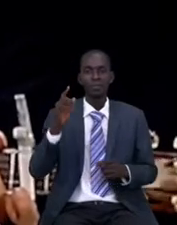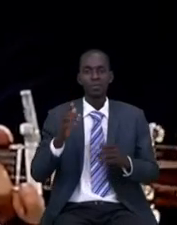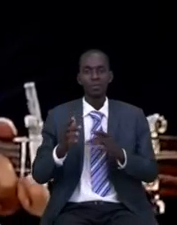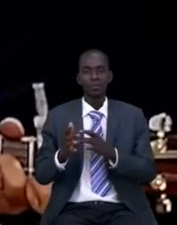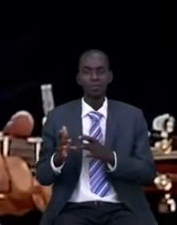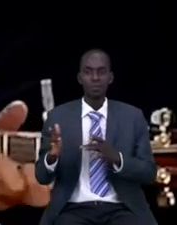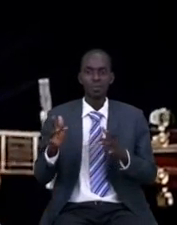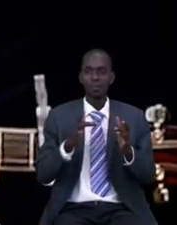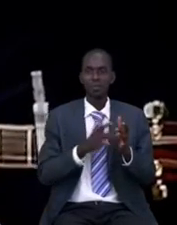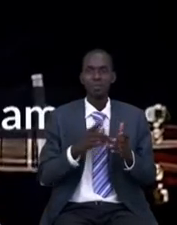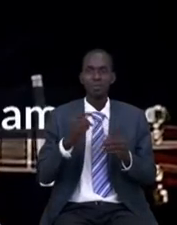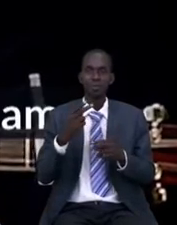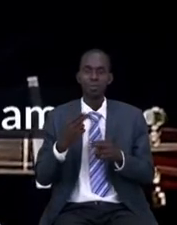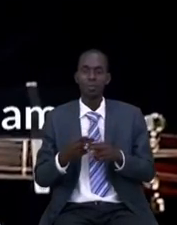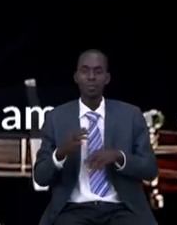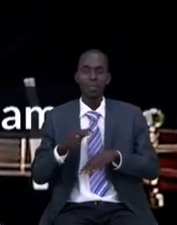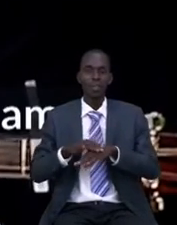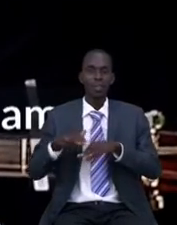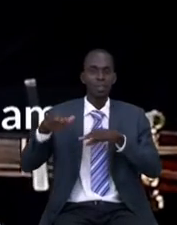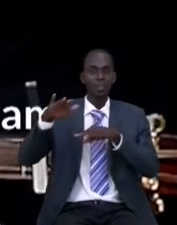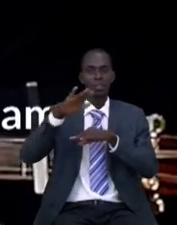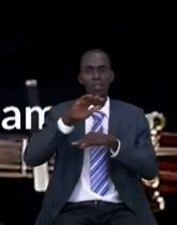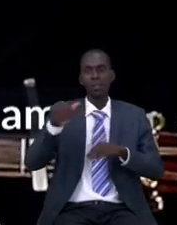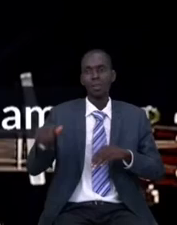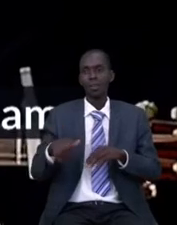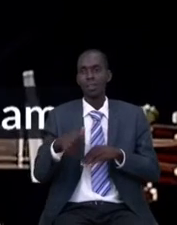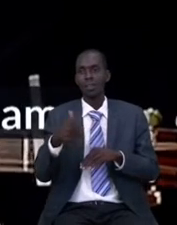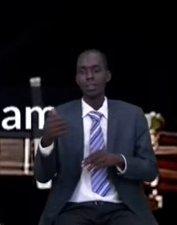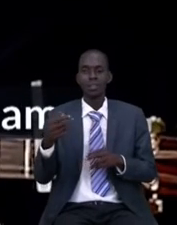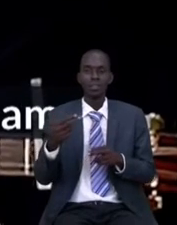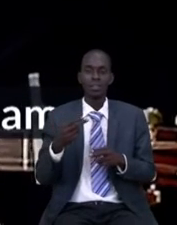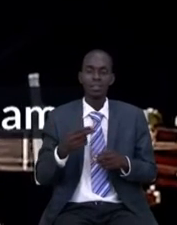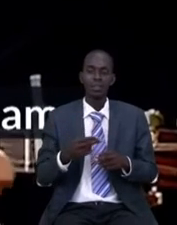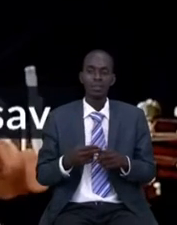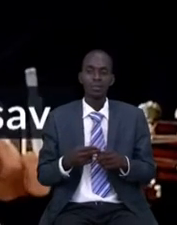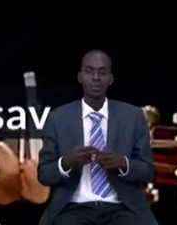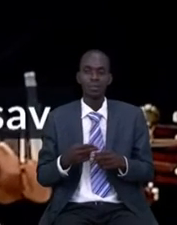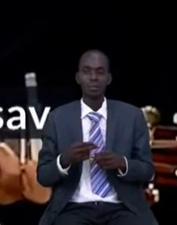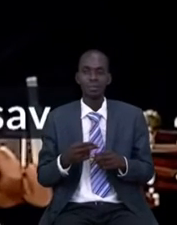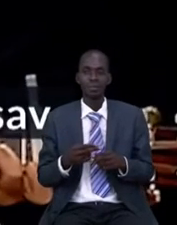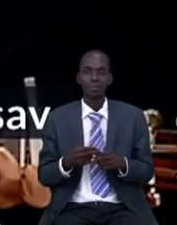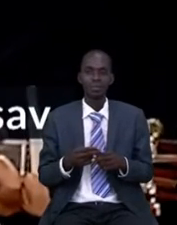Jesus, the name above every other name.